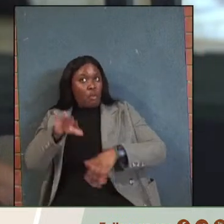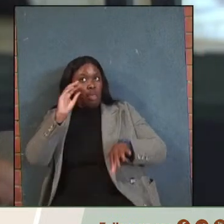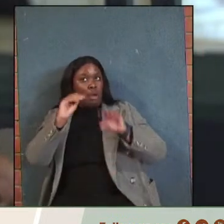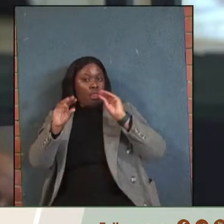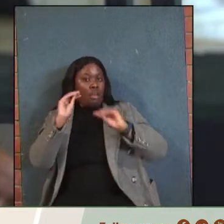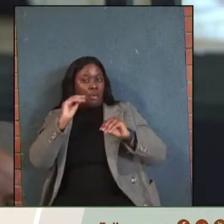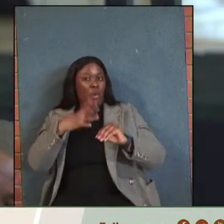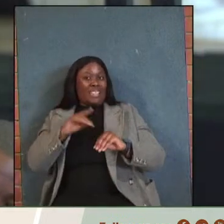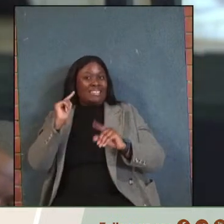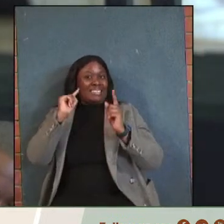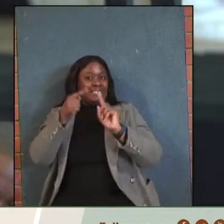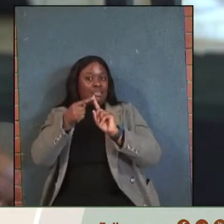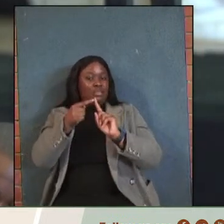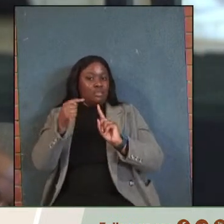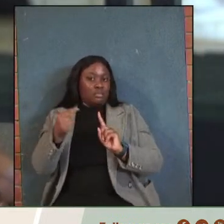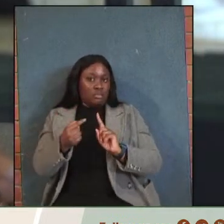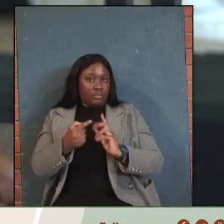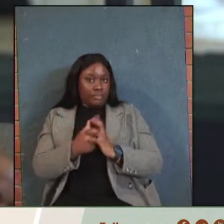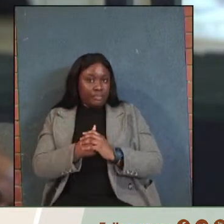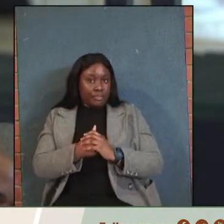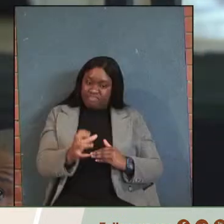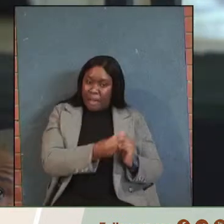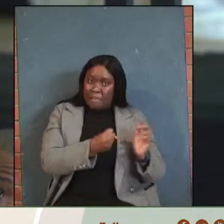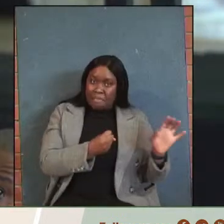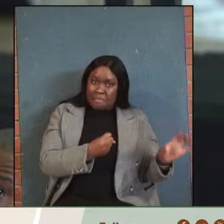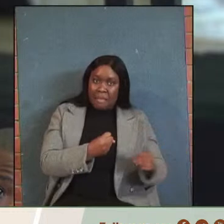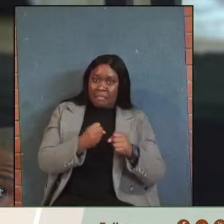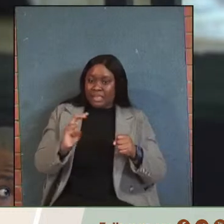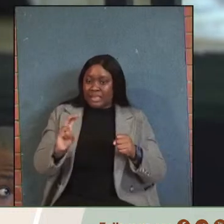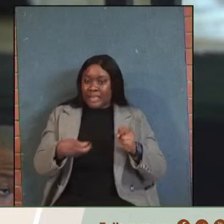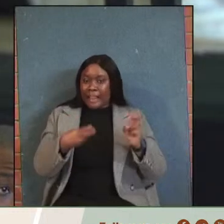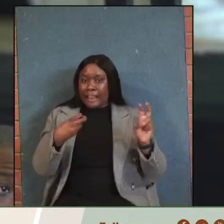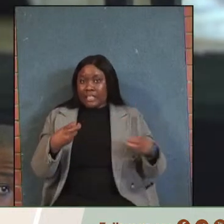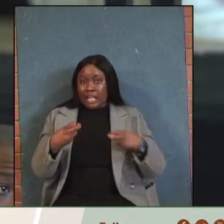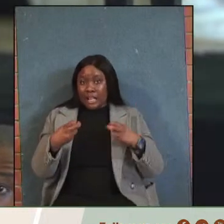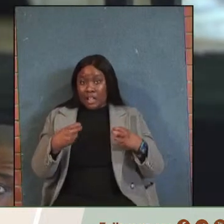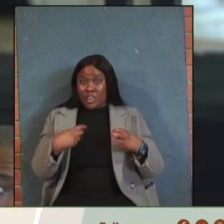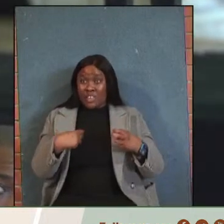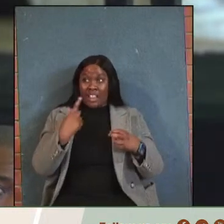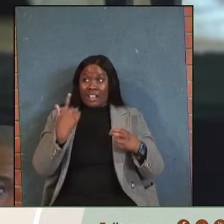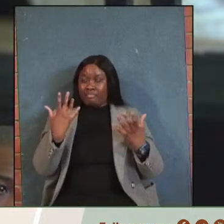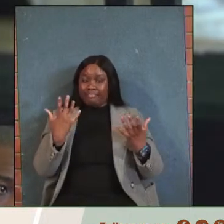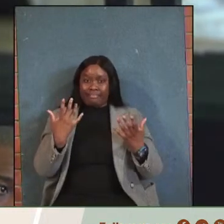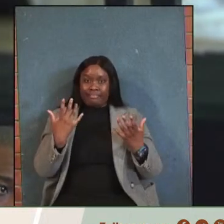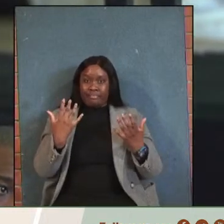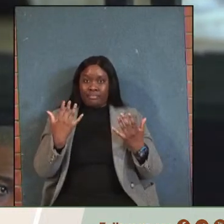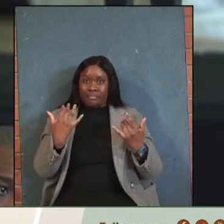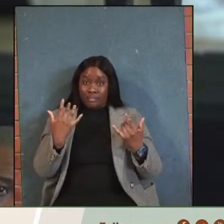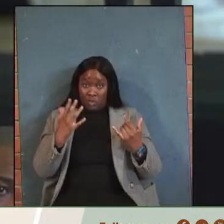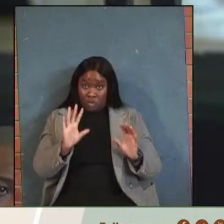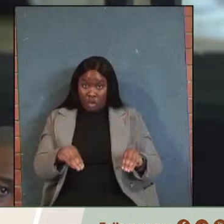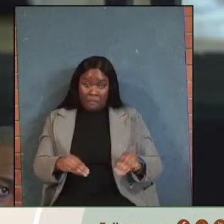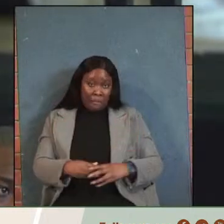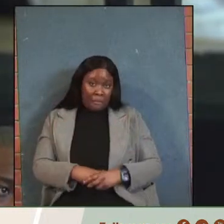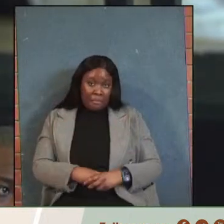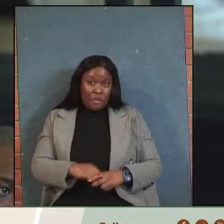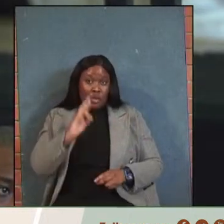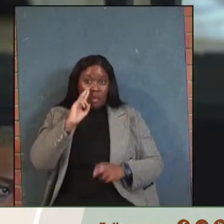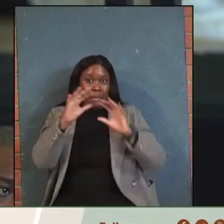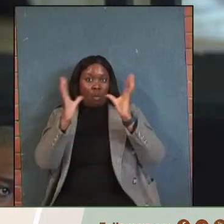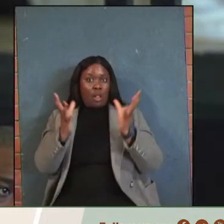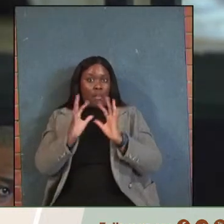right? But we are saying, if you are saying it's going to stop their safety entirely, because we don't live in a perfect